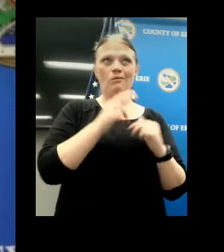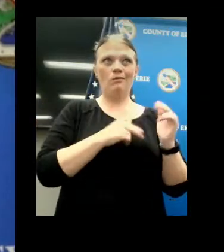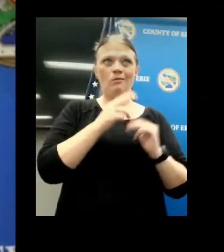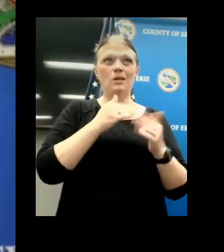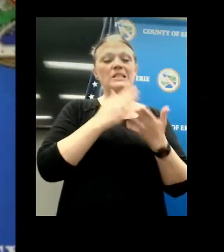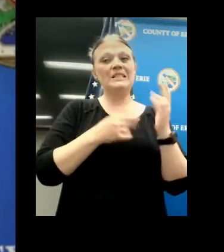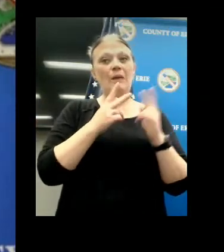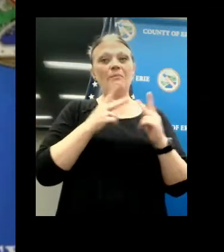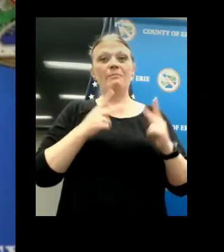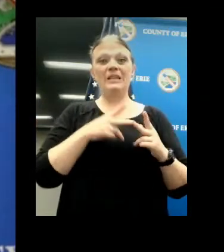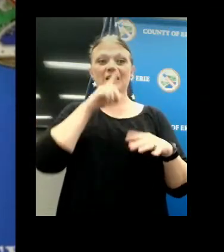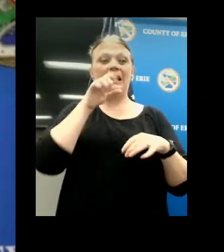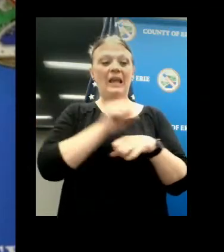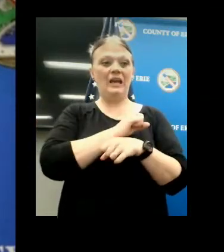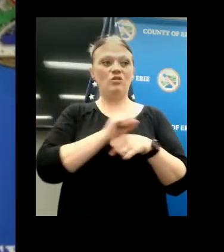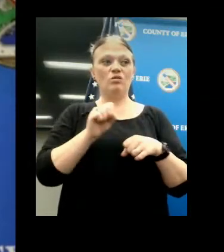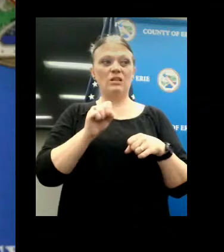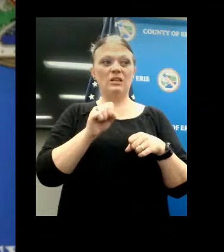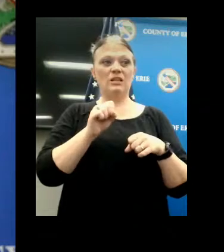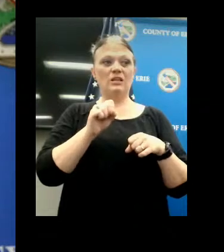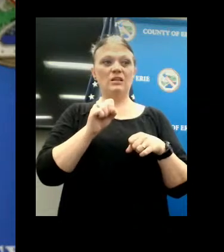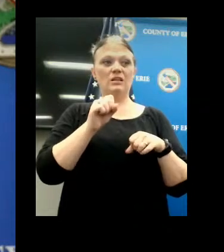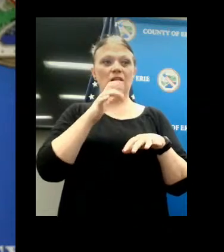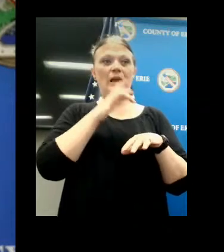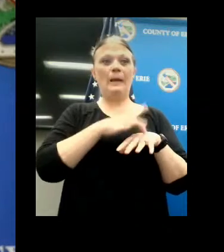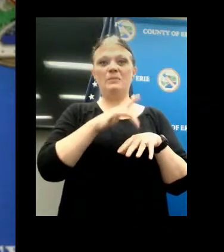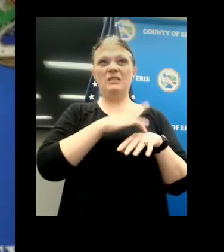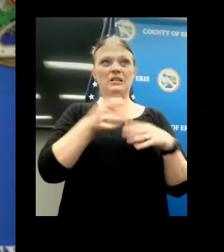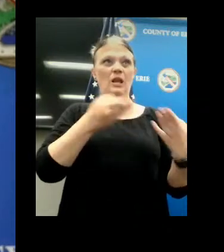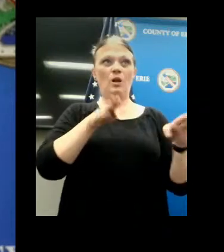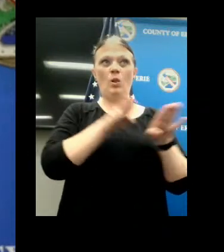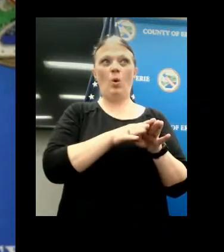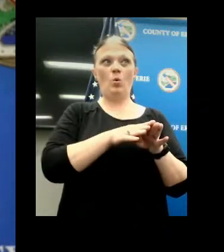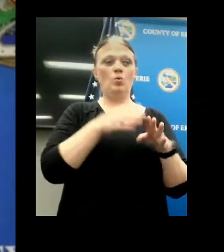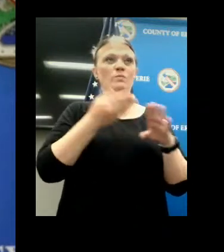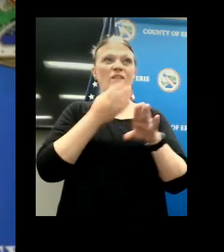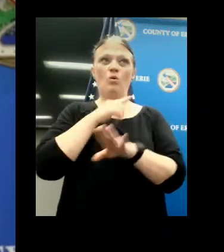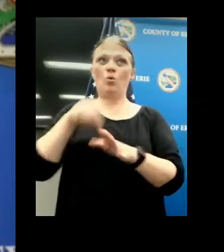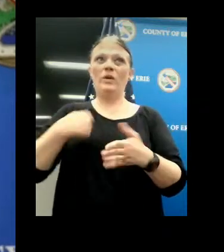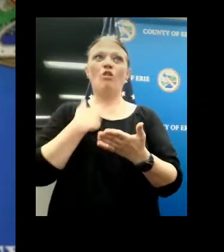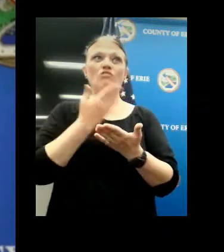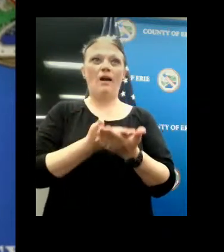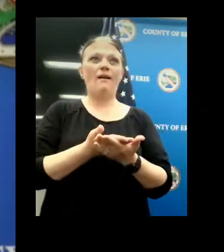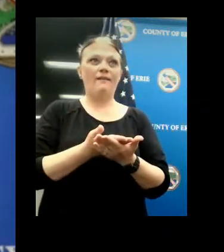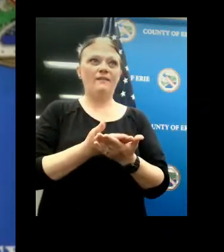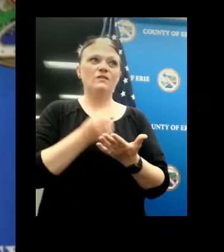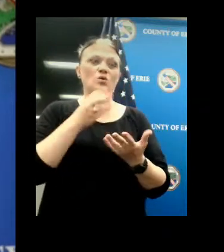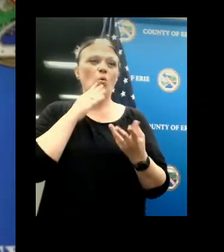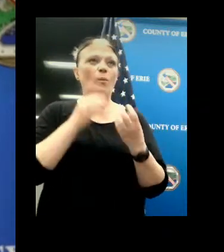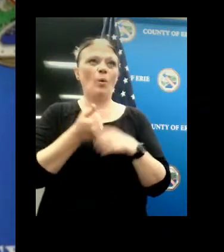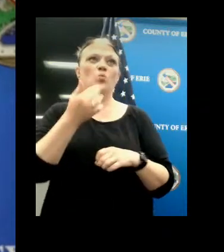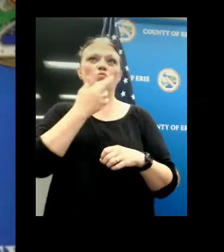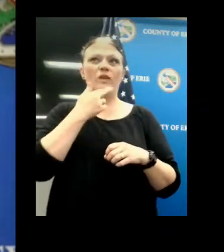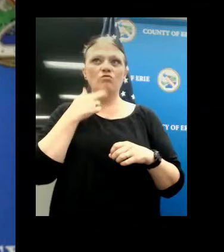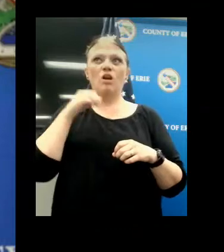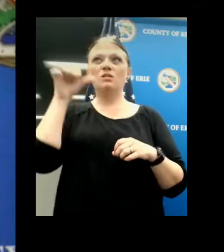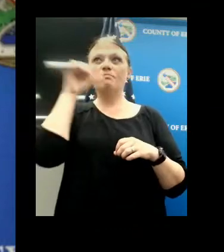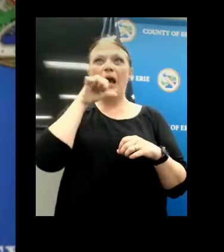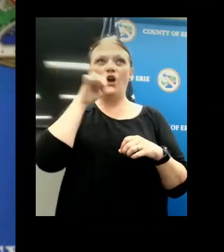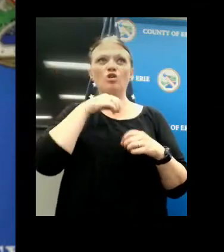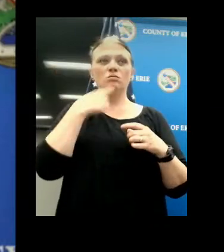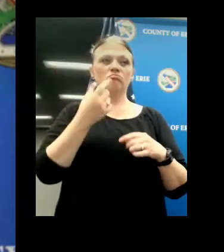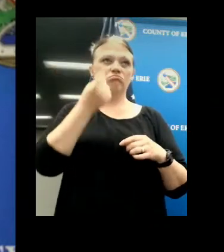places we've been to had actually emptied out voluntarily and closed before we even arrived. So I think most of the restaurants and